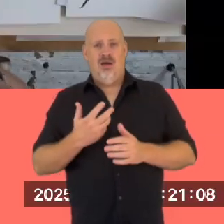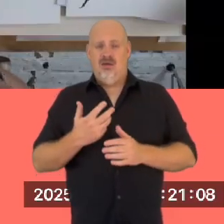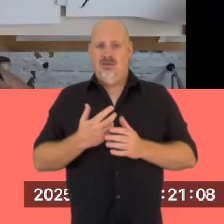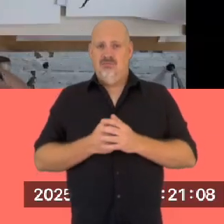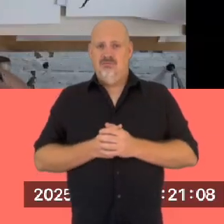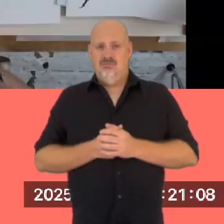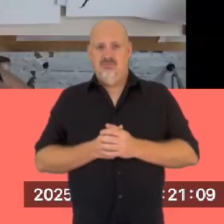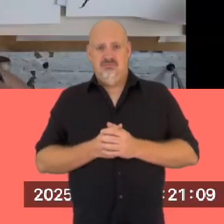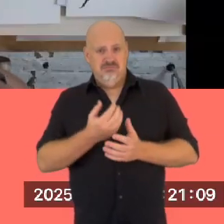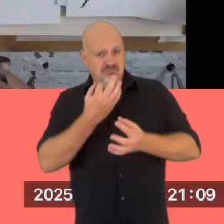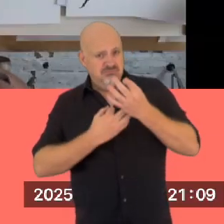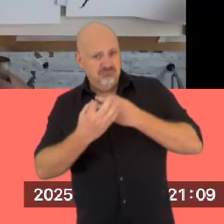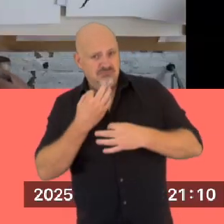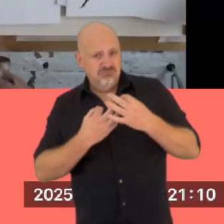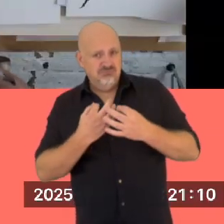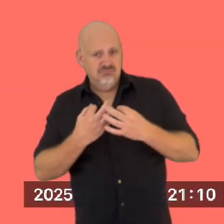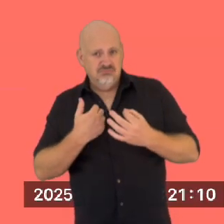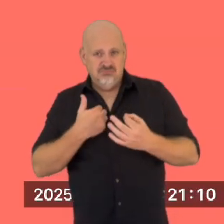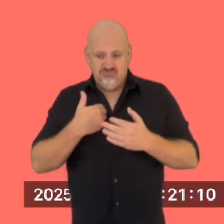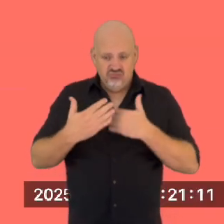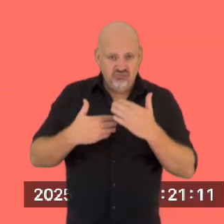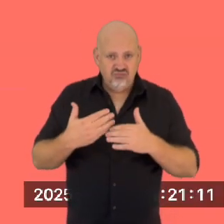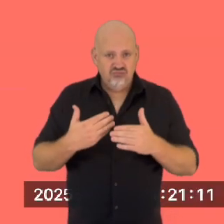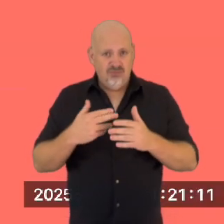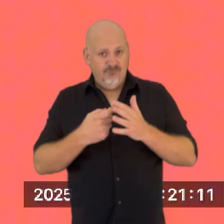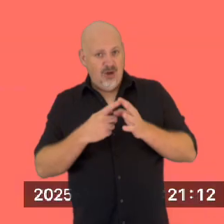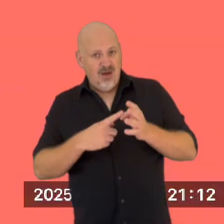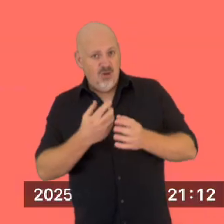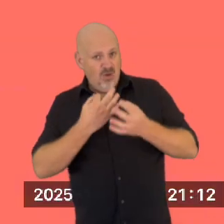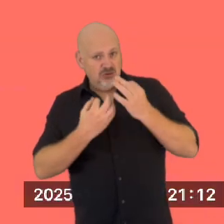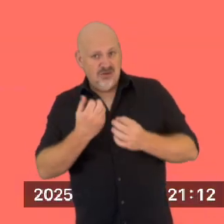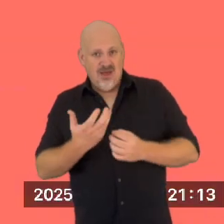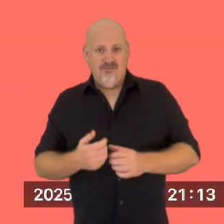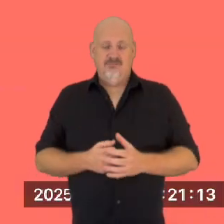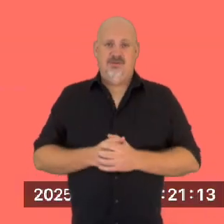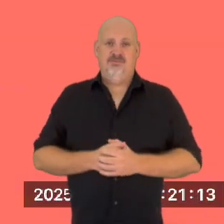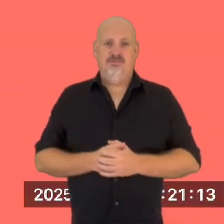if you're with us, you were you possibly going to get some questions while we're working through, Freya?